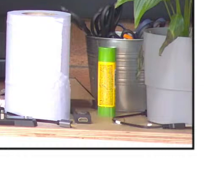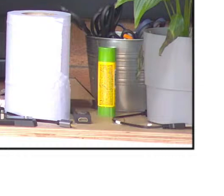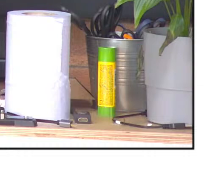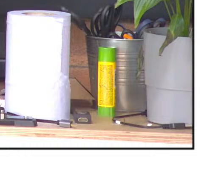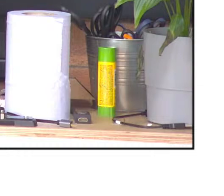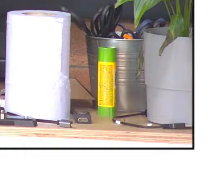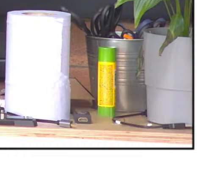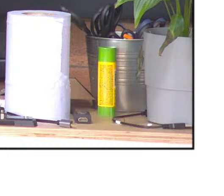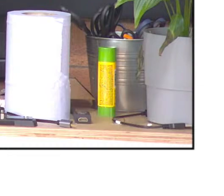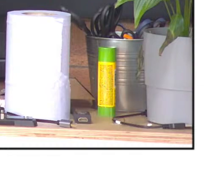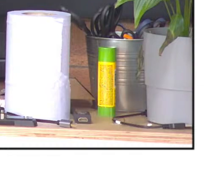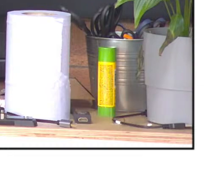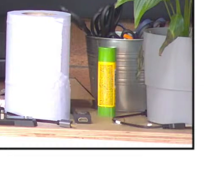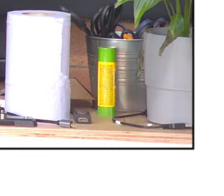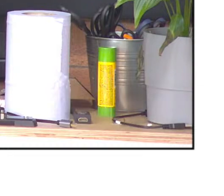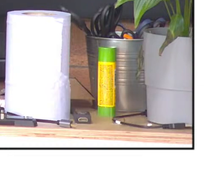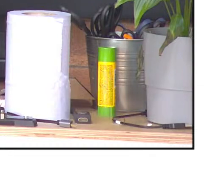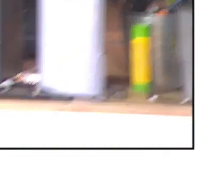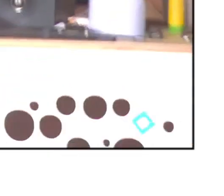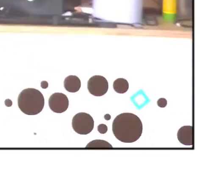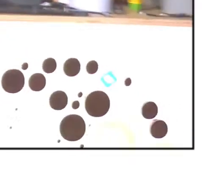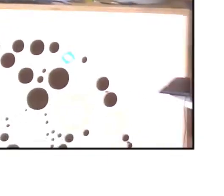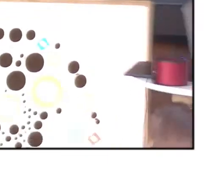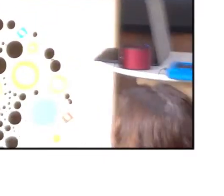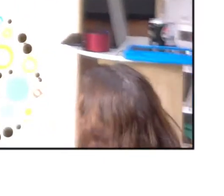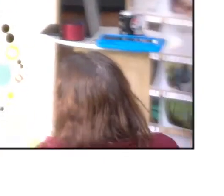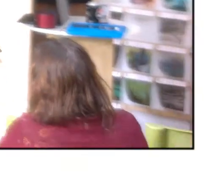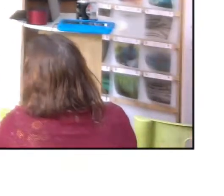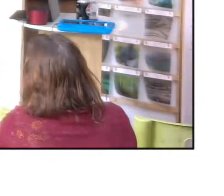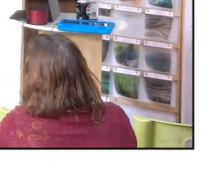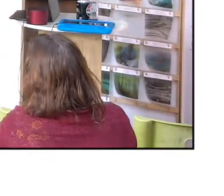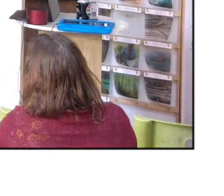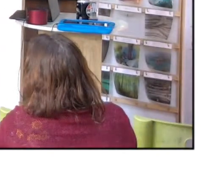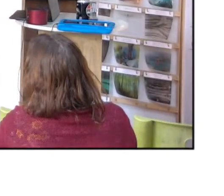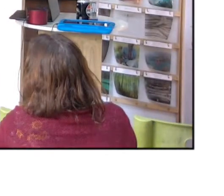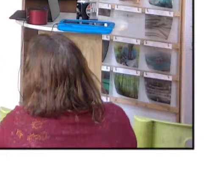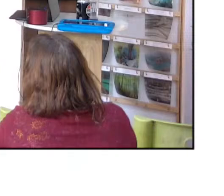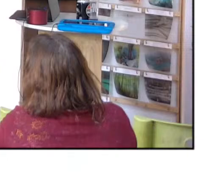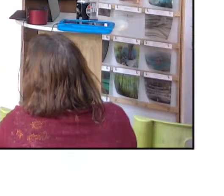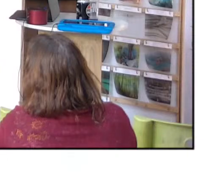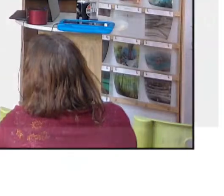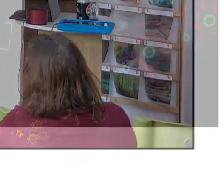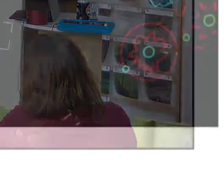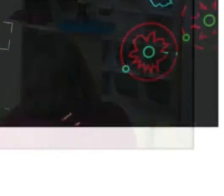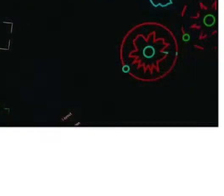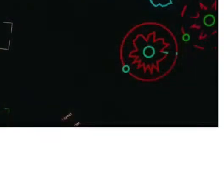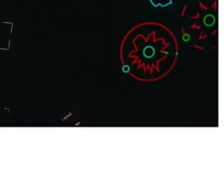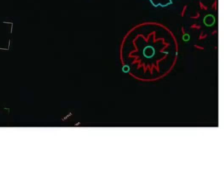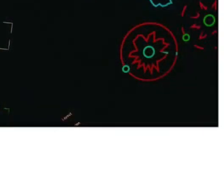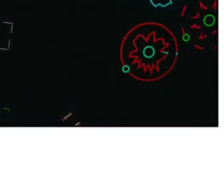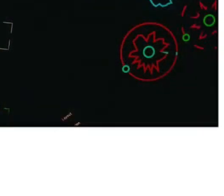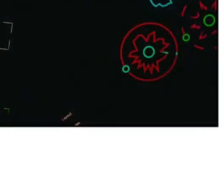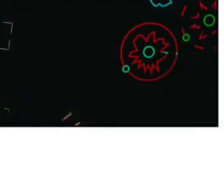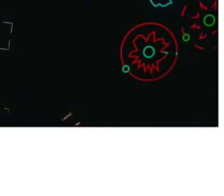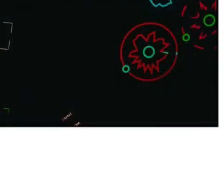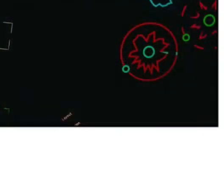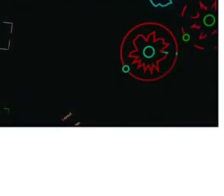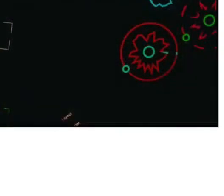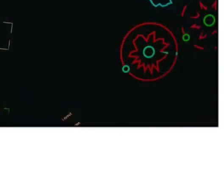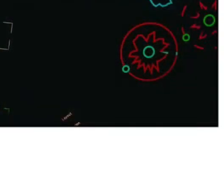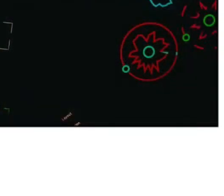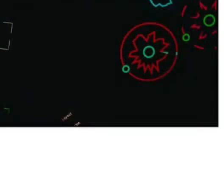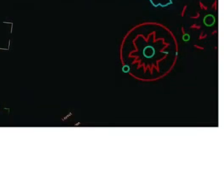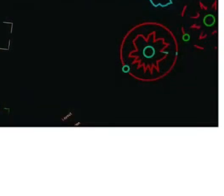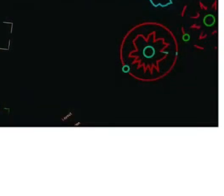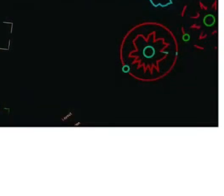sound tools and not feeling comfortable with tech. And so that being like quite a visual interface, quite a simple interface. And the